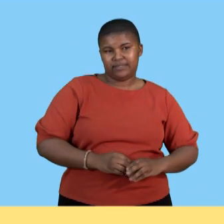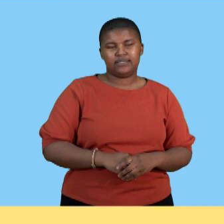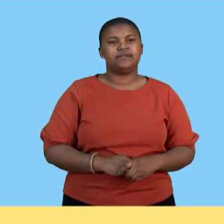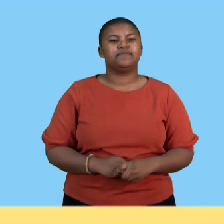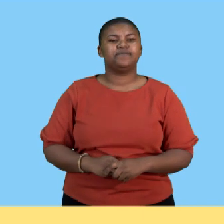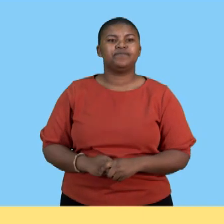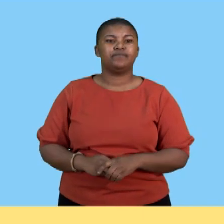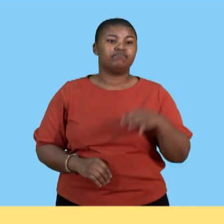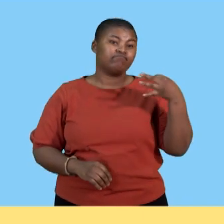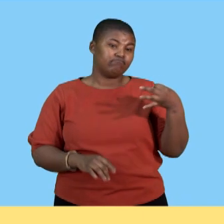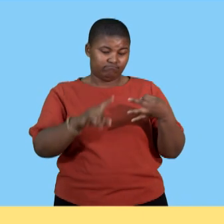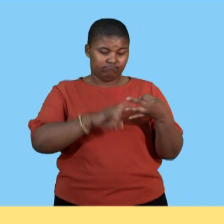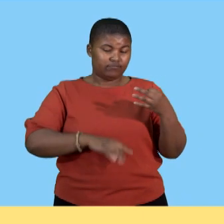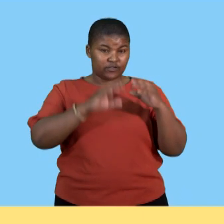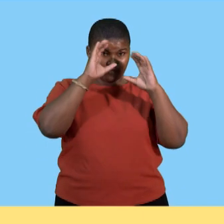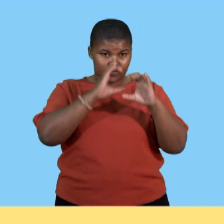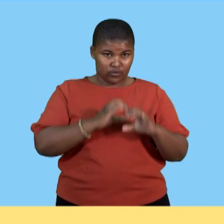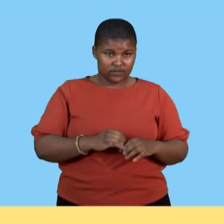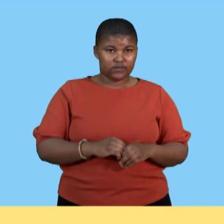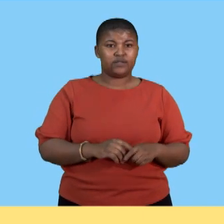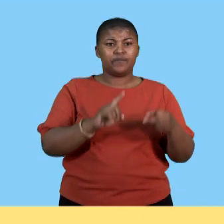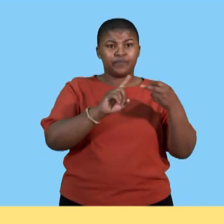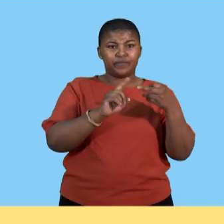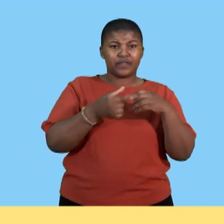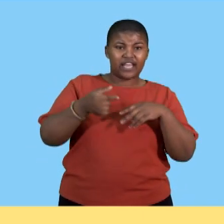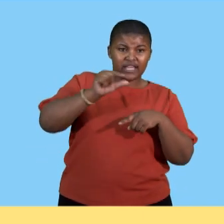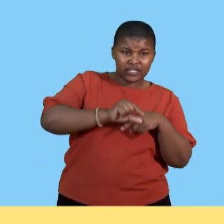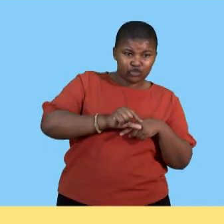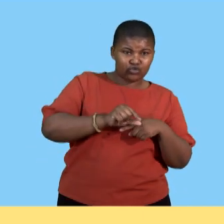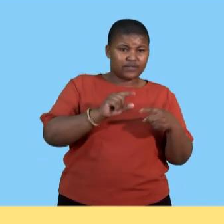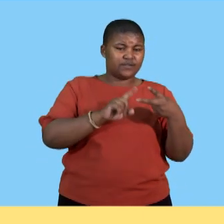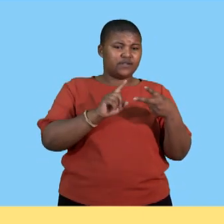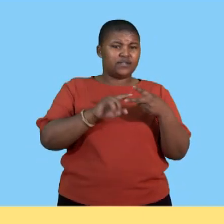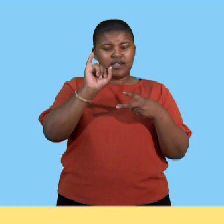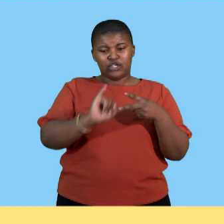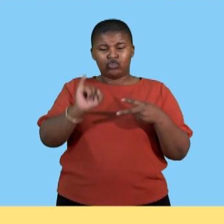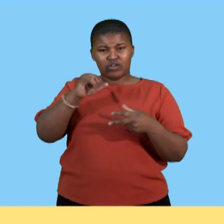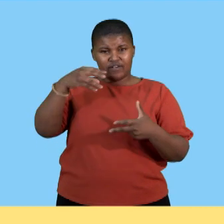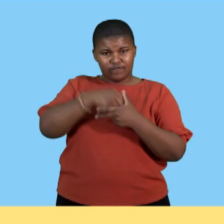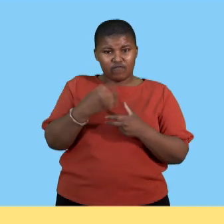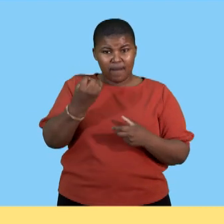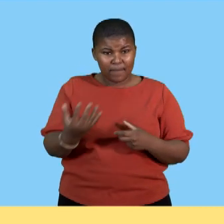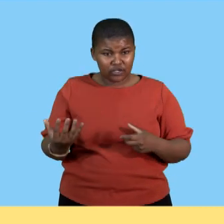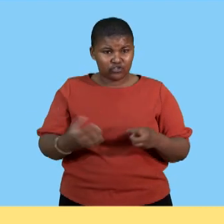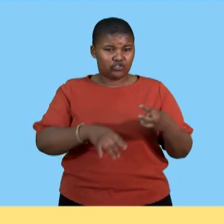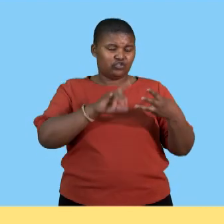adjustments. Let's see those adjustments. It is the interest, then we have insurance, which includes an